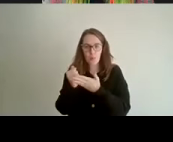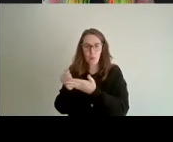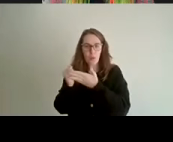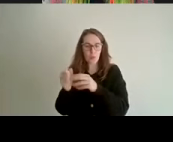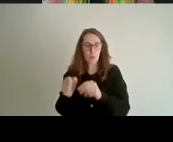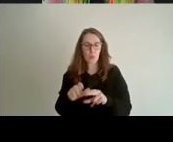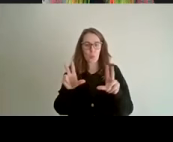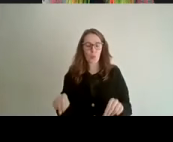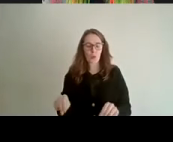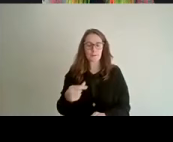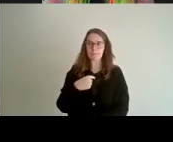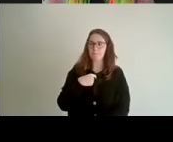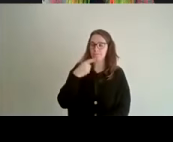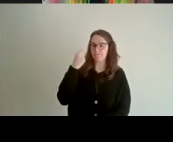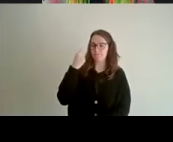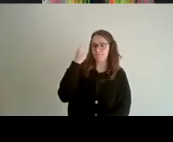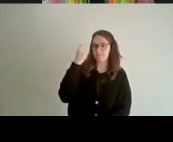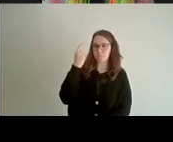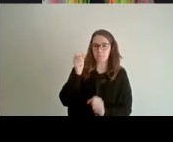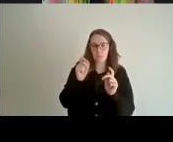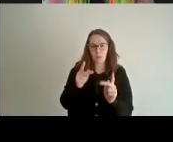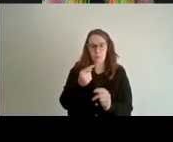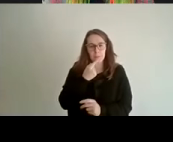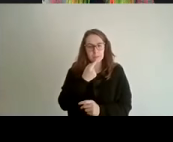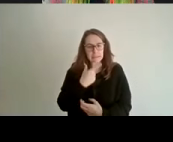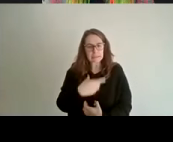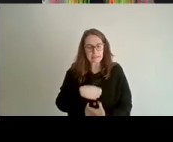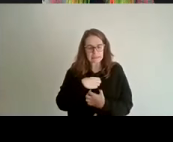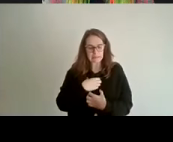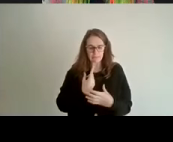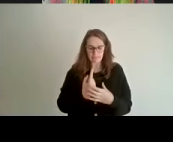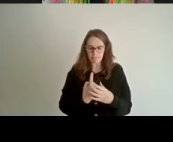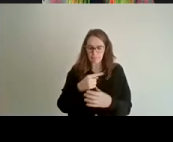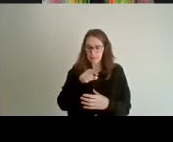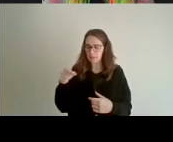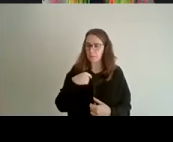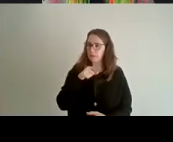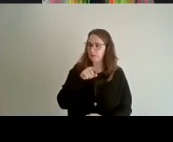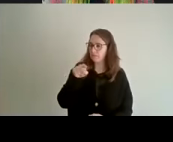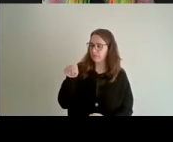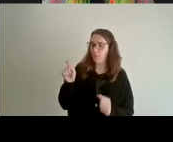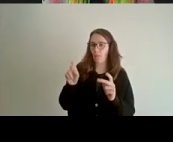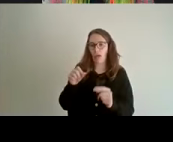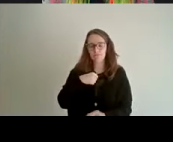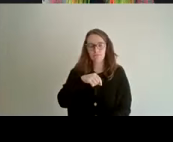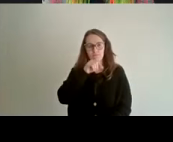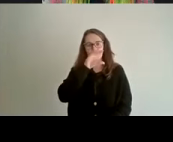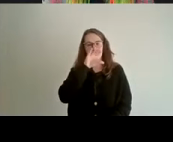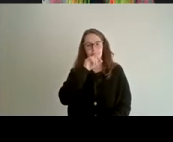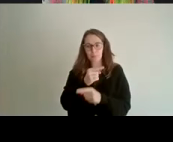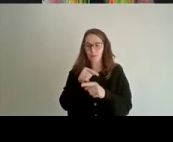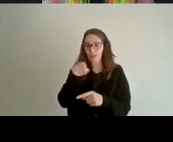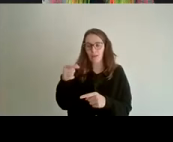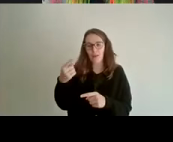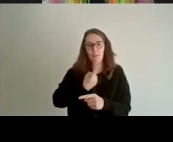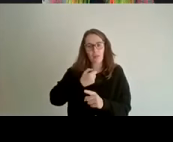and struggling, which makes me only admire them more about all their knowledge that they have today and how much they have